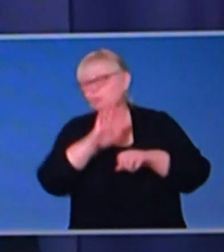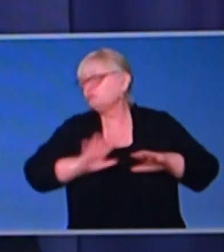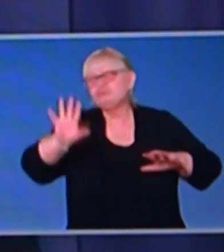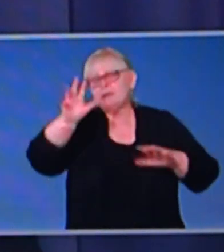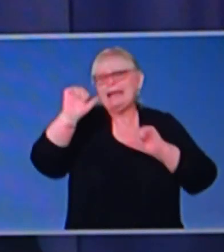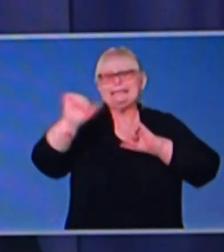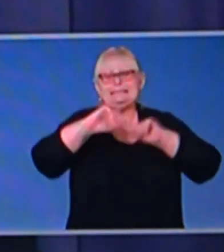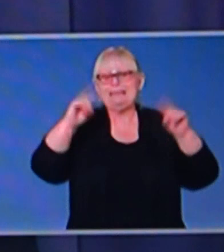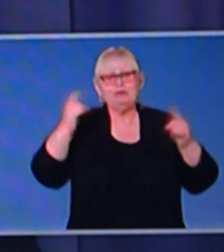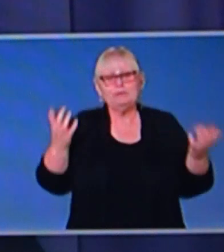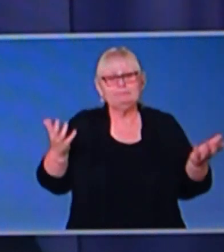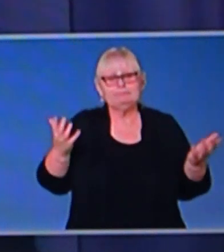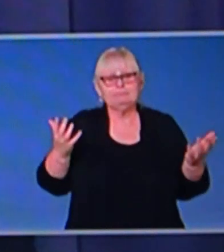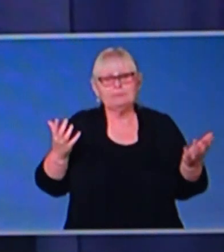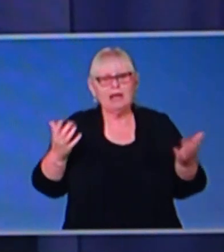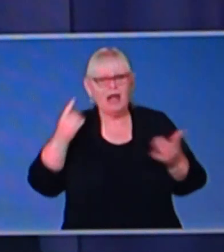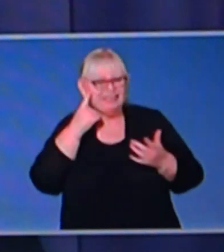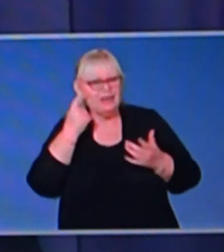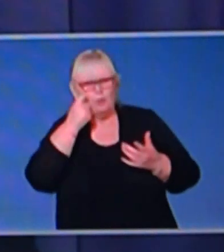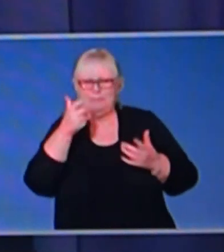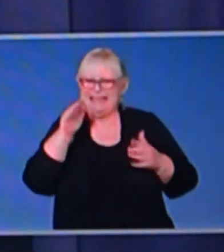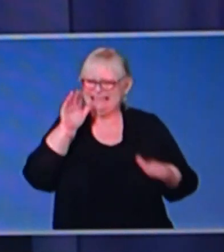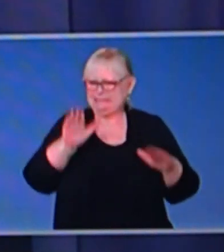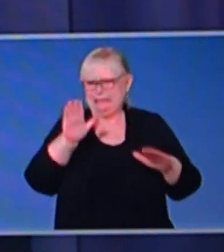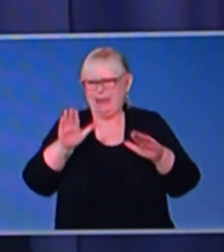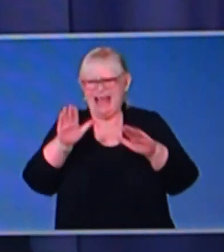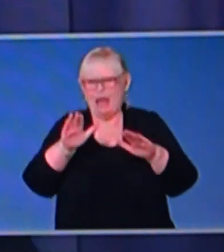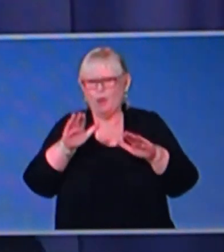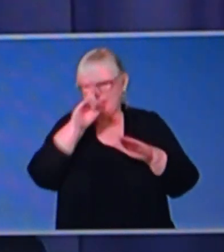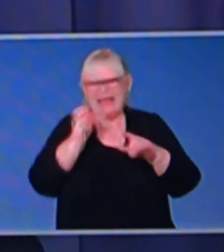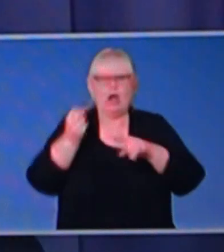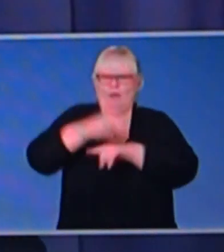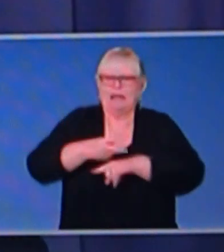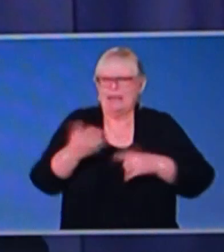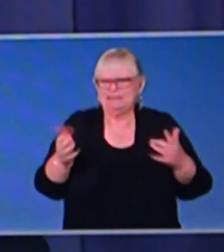be not prove to be too much of a hurdle for people to get over. Yeah.